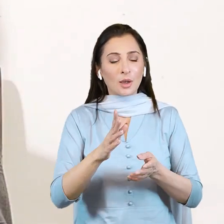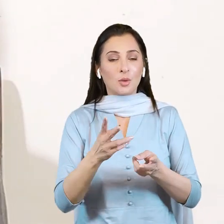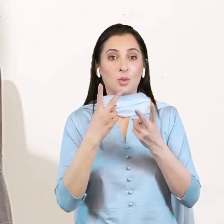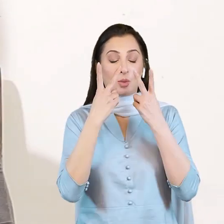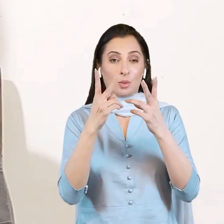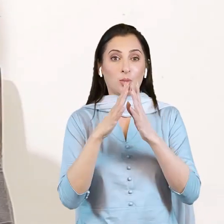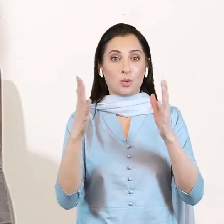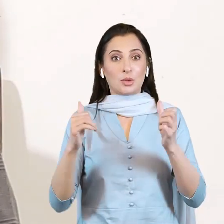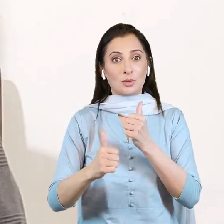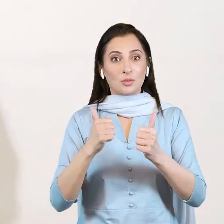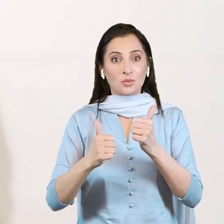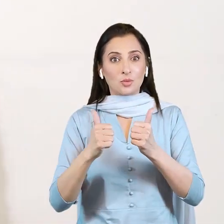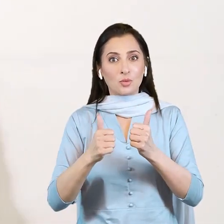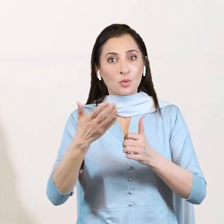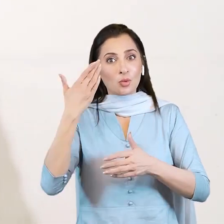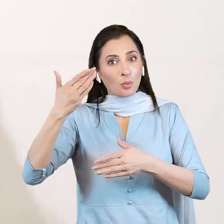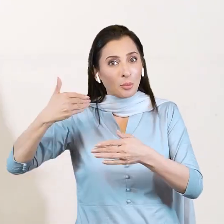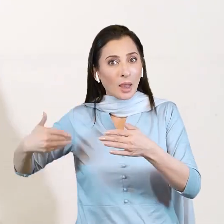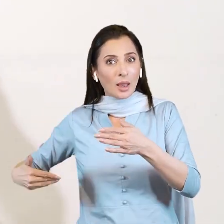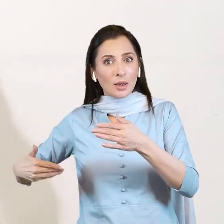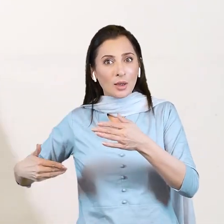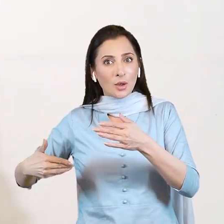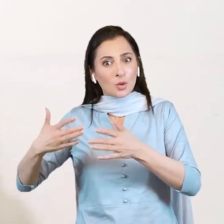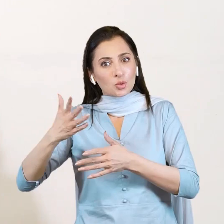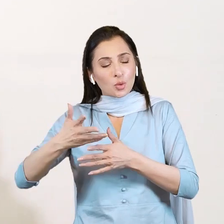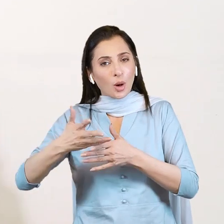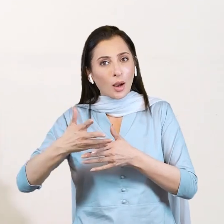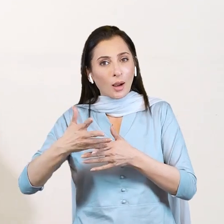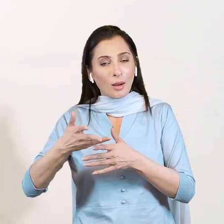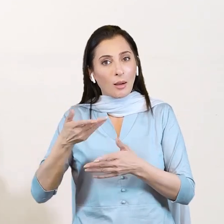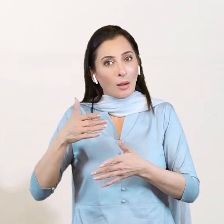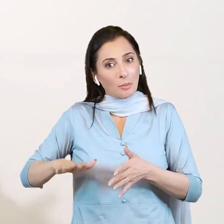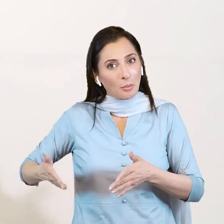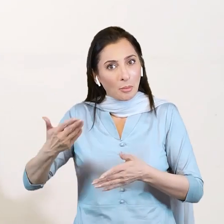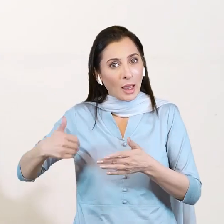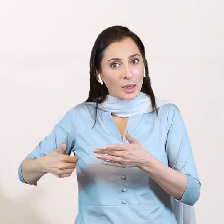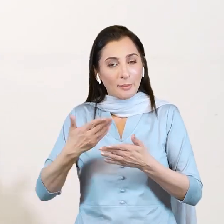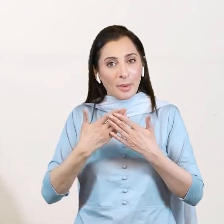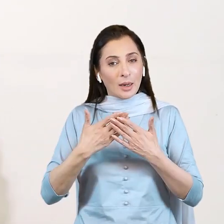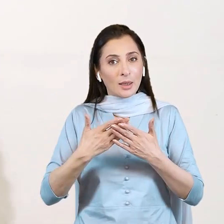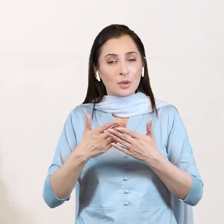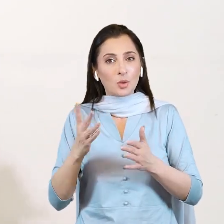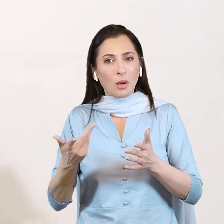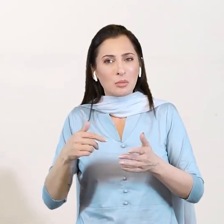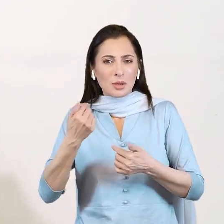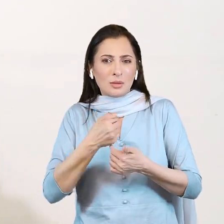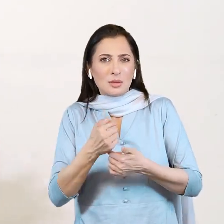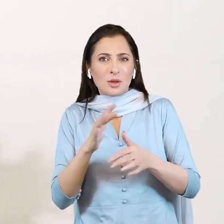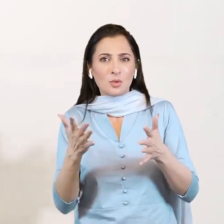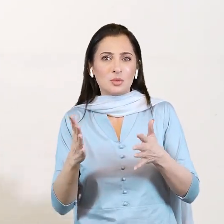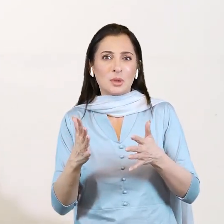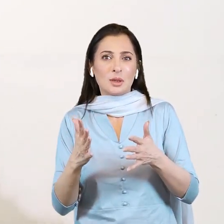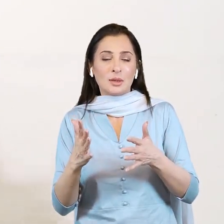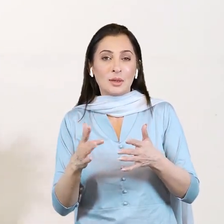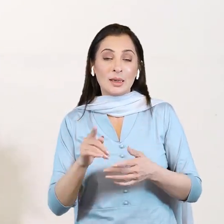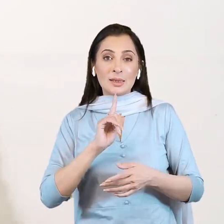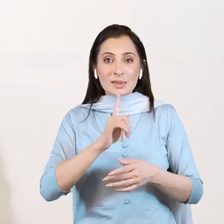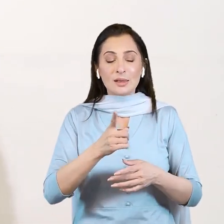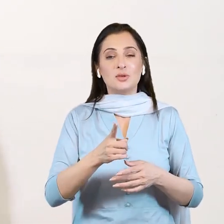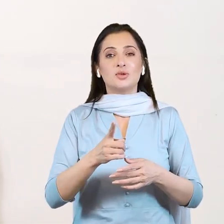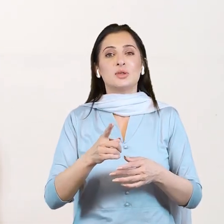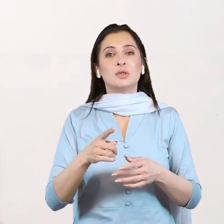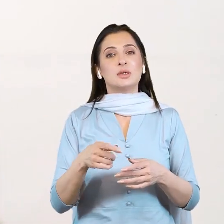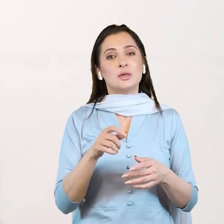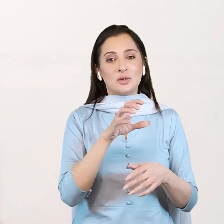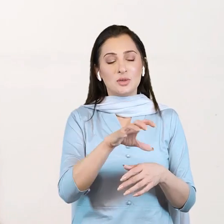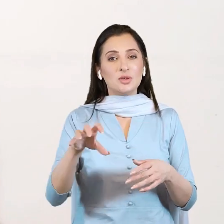real world. They realize that despite the many years that they spent inside the classroom, they never learned a real